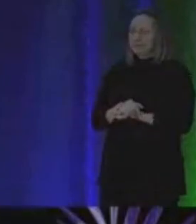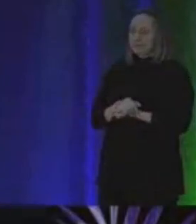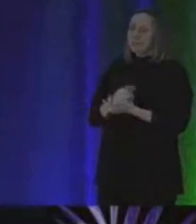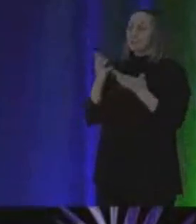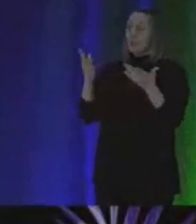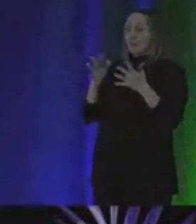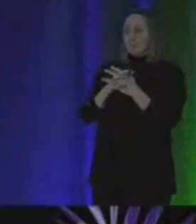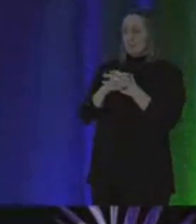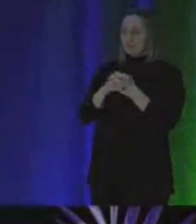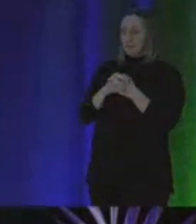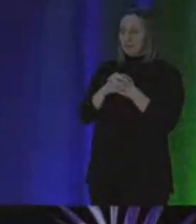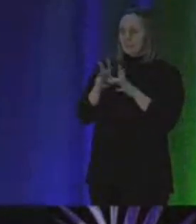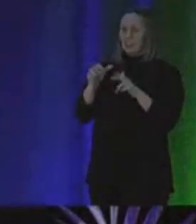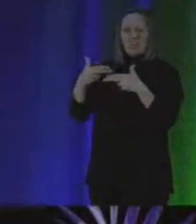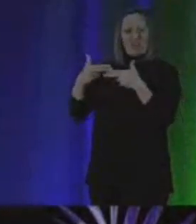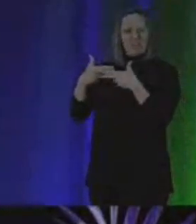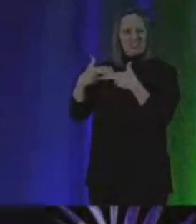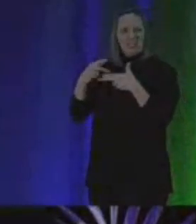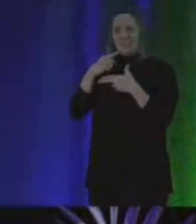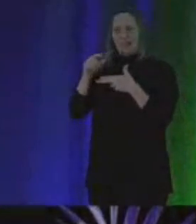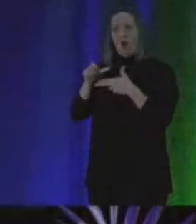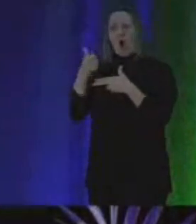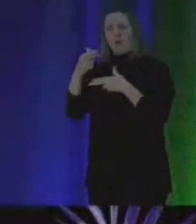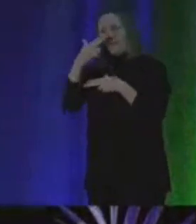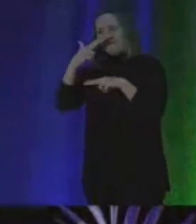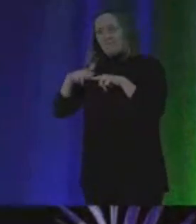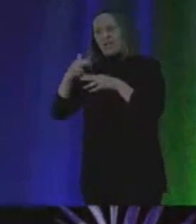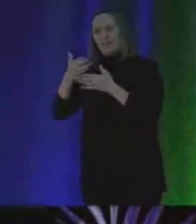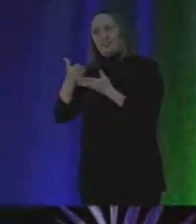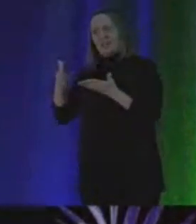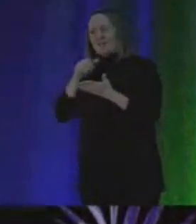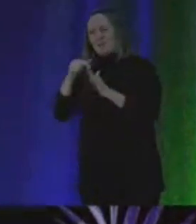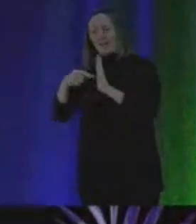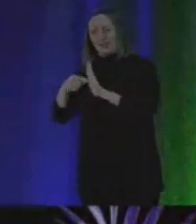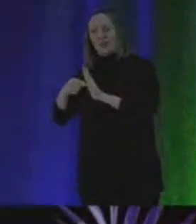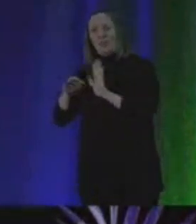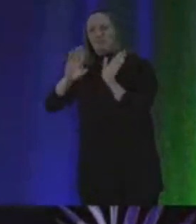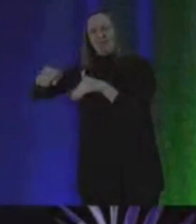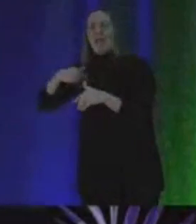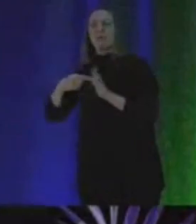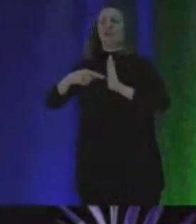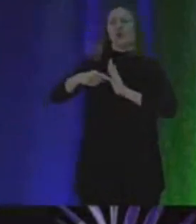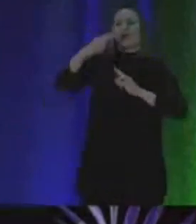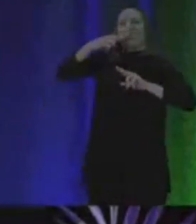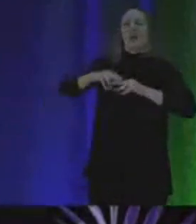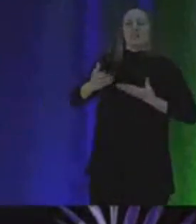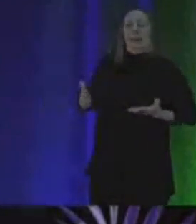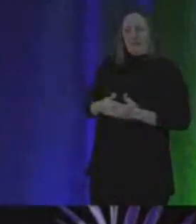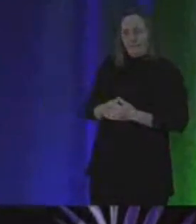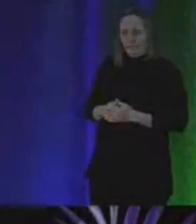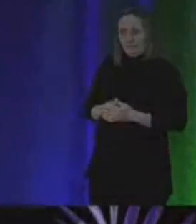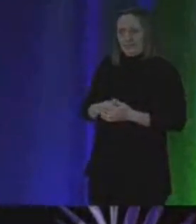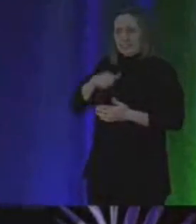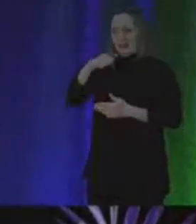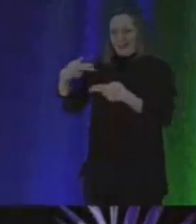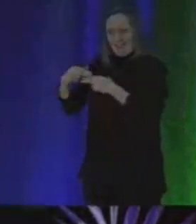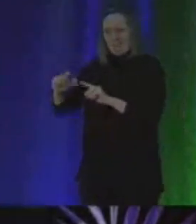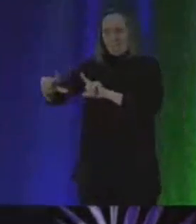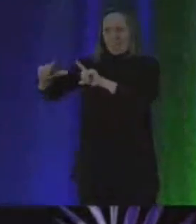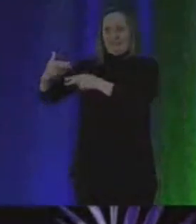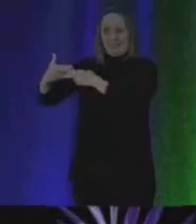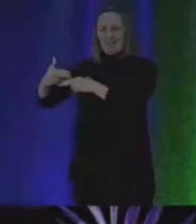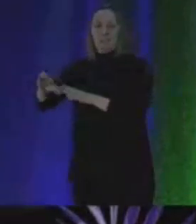So there was another slide that says other fun stuff. I'm not going to show it because I'm just going to show you the fun stuff. So like those